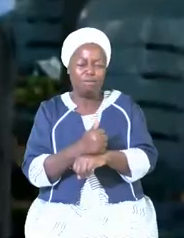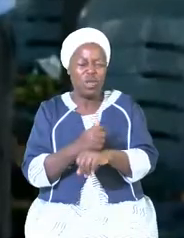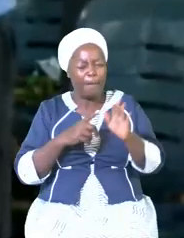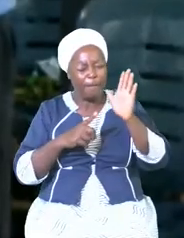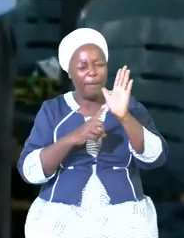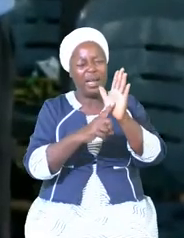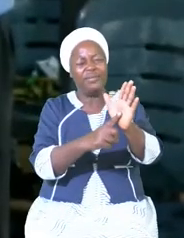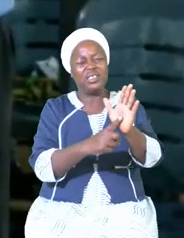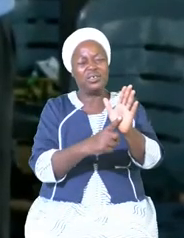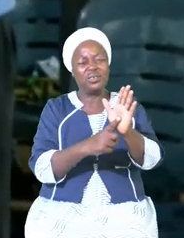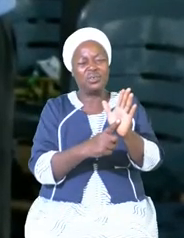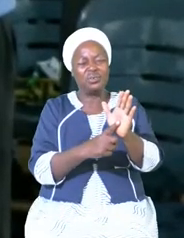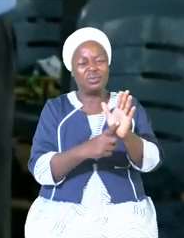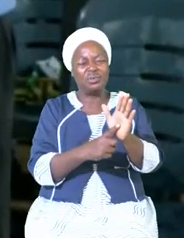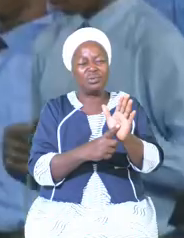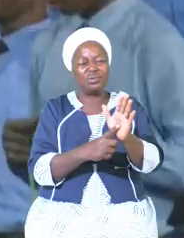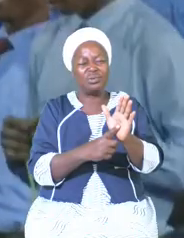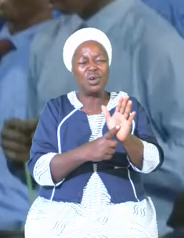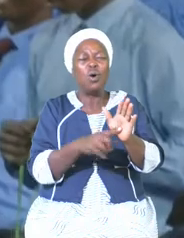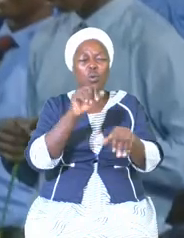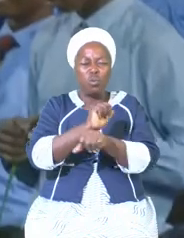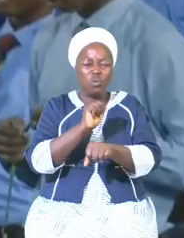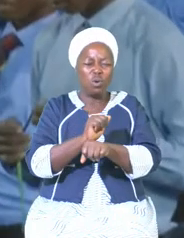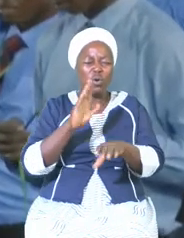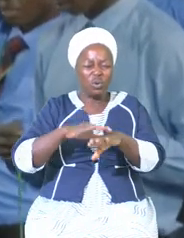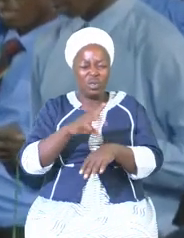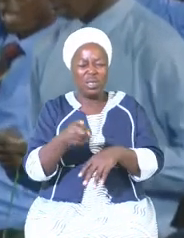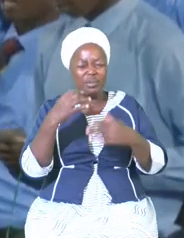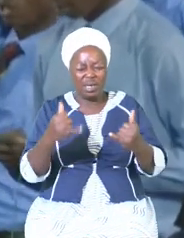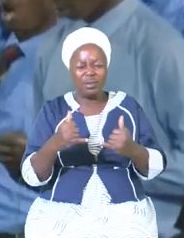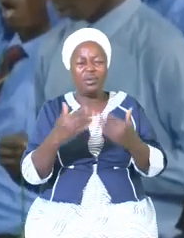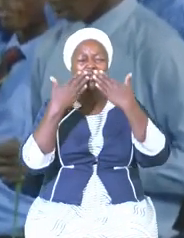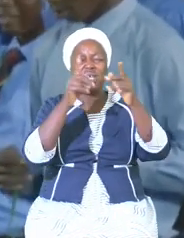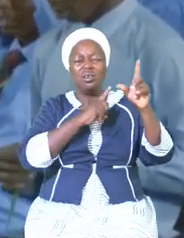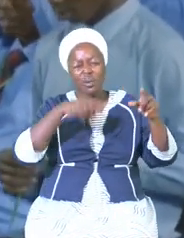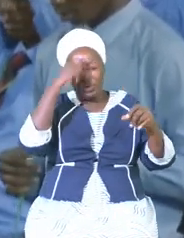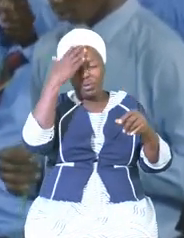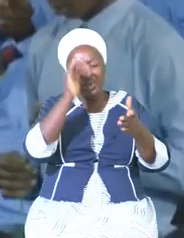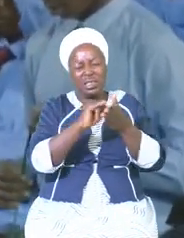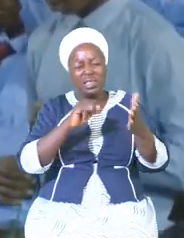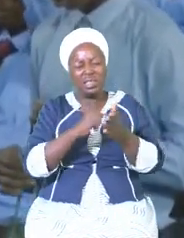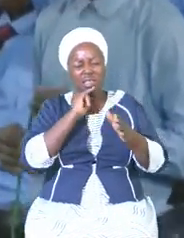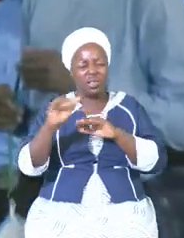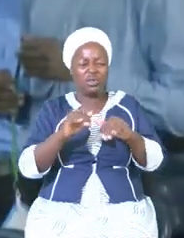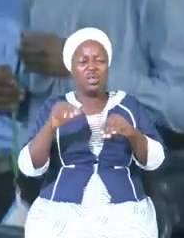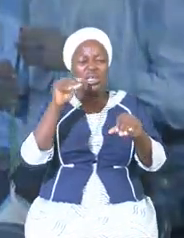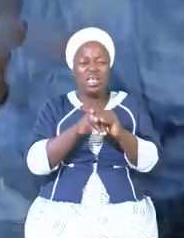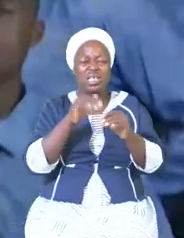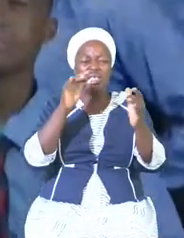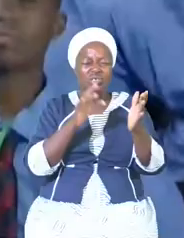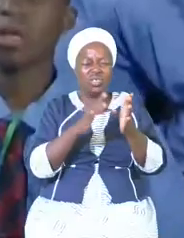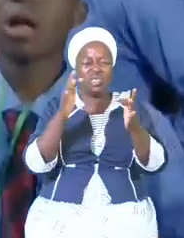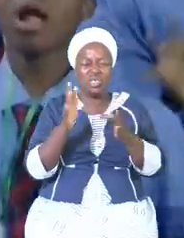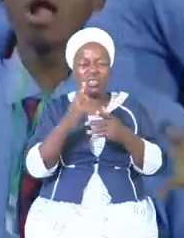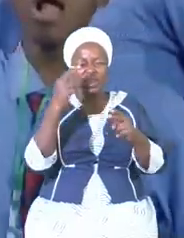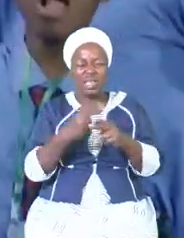Manifestation. Amen. Operation right now. Amen. Thank you, Lord, because we know it is done. In Jesus' name